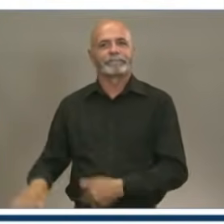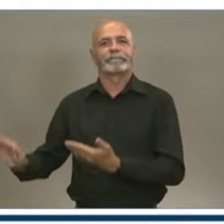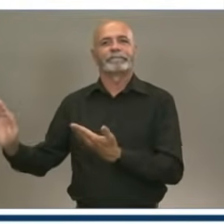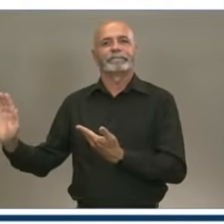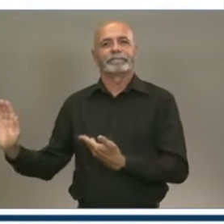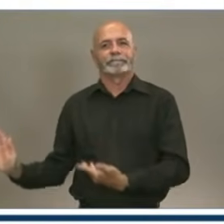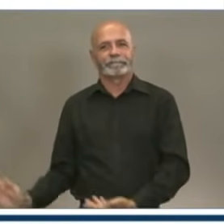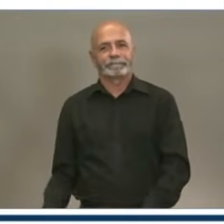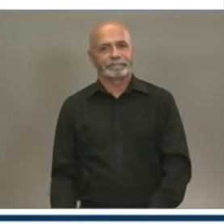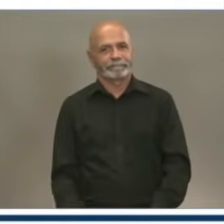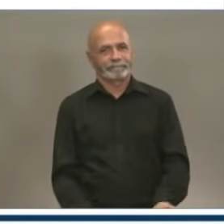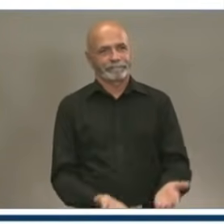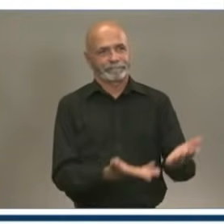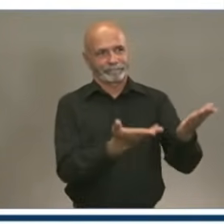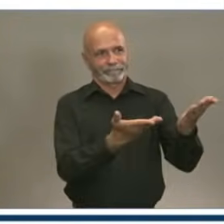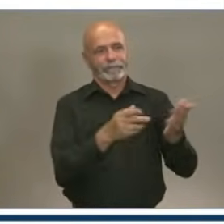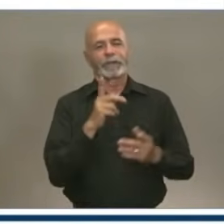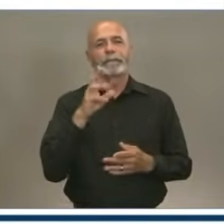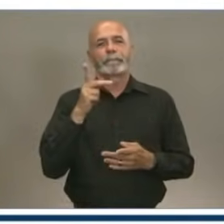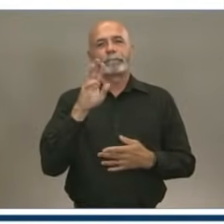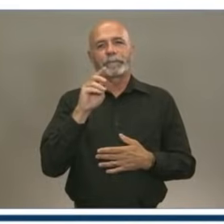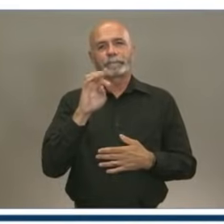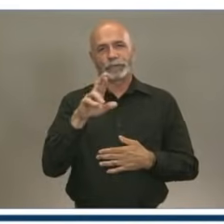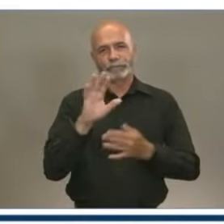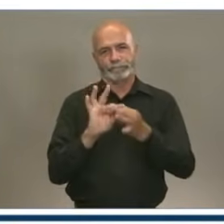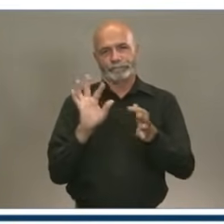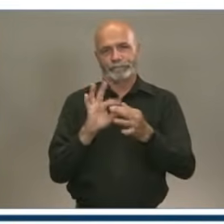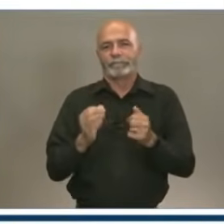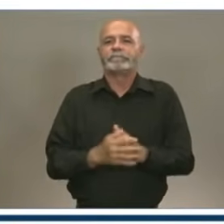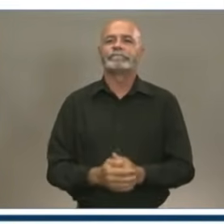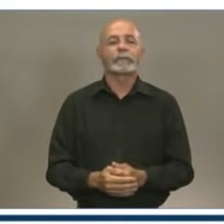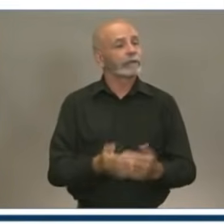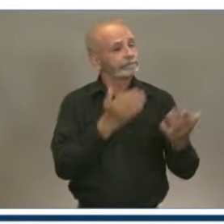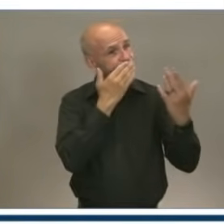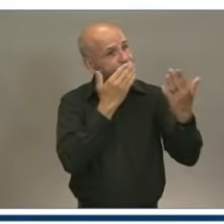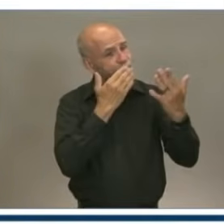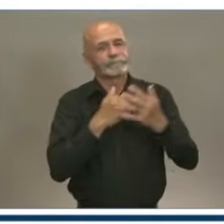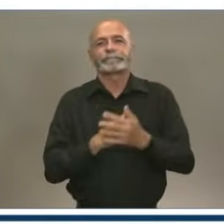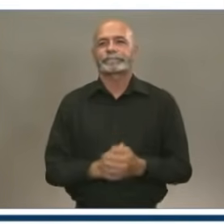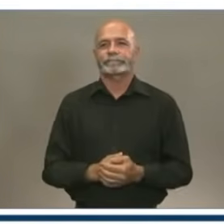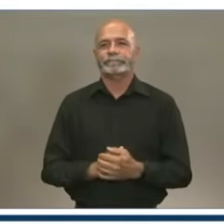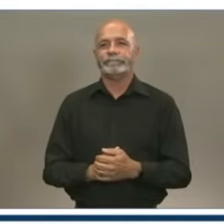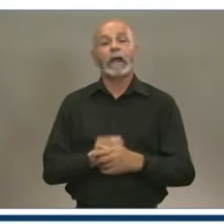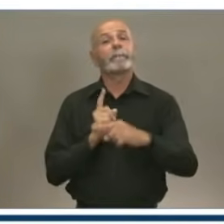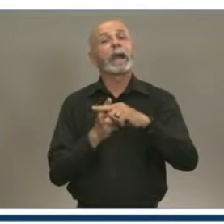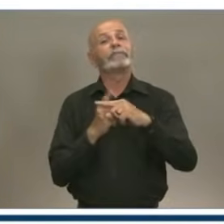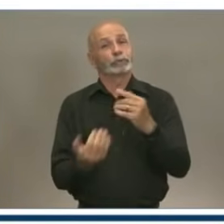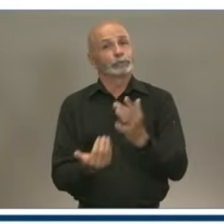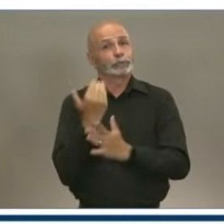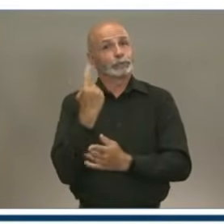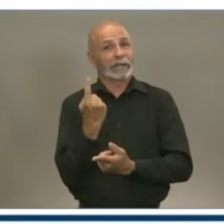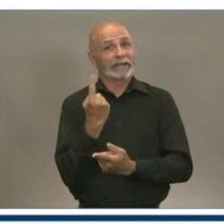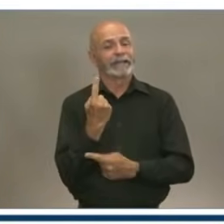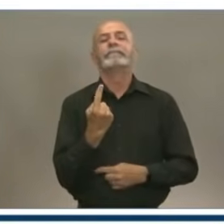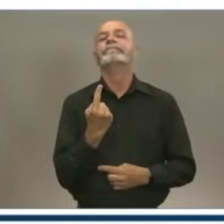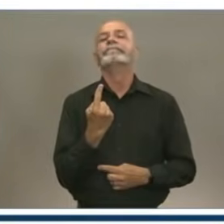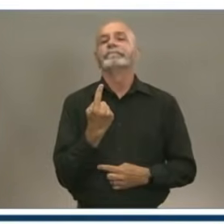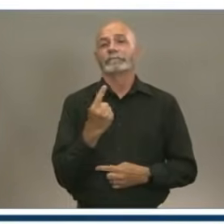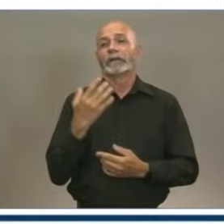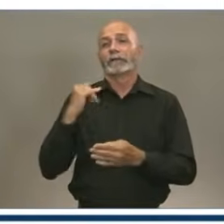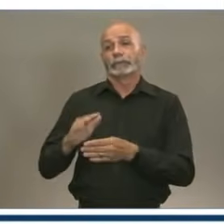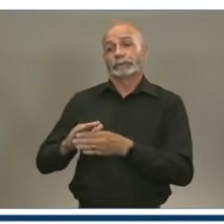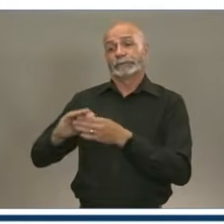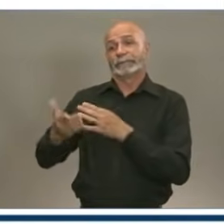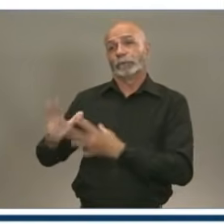Nova Scotia. Take it away, Premier. Thank you, Heather. We are reporting one new case today, and there were 5 cases over the weekend.